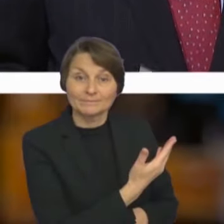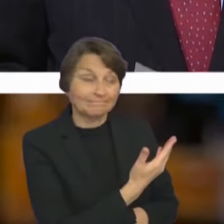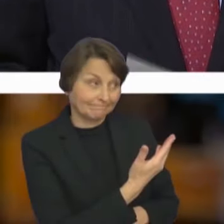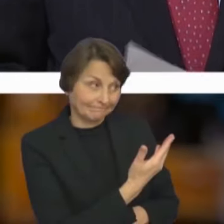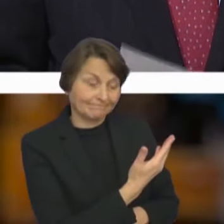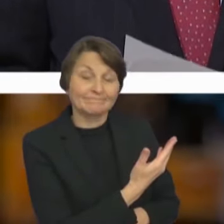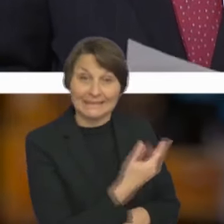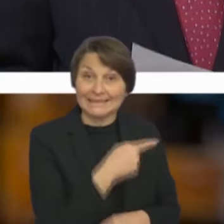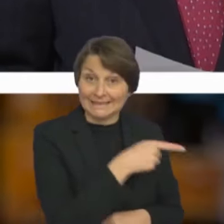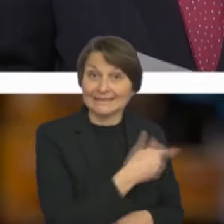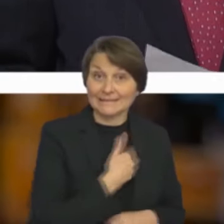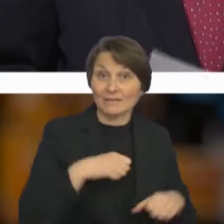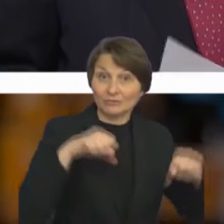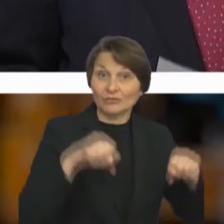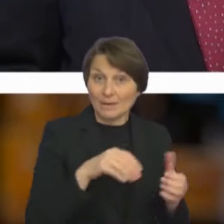Directors, the